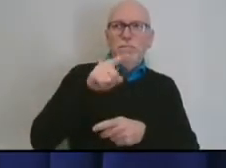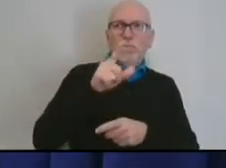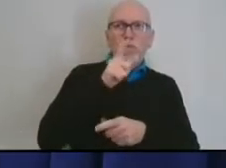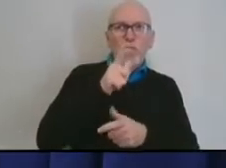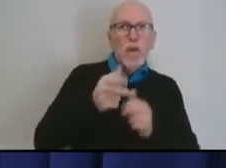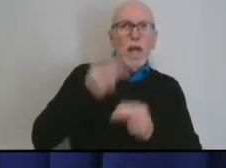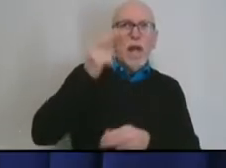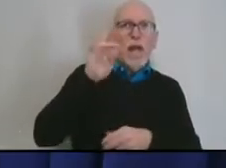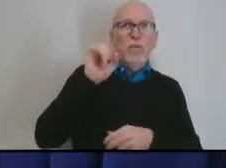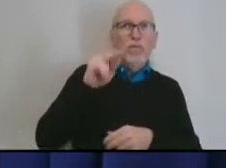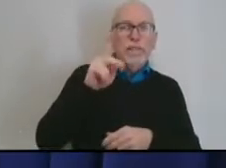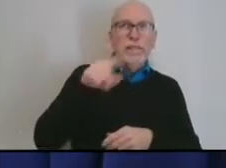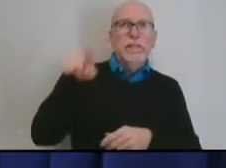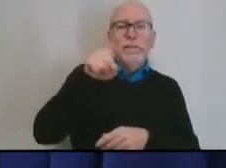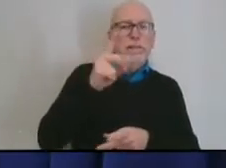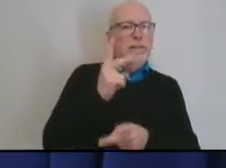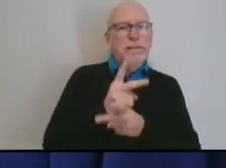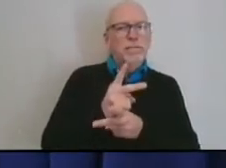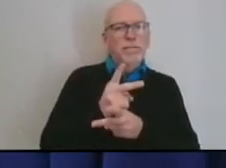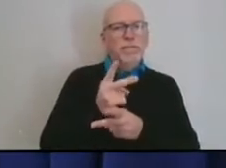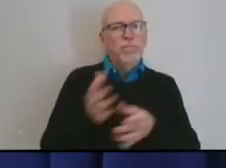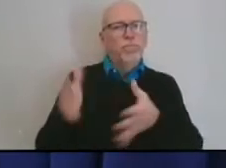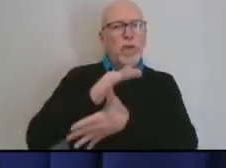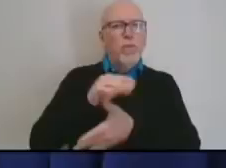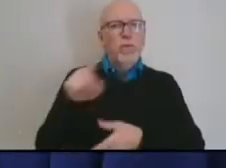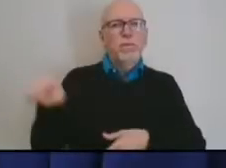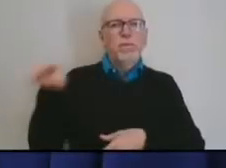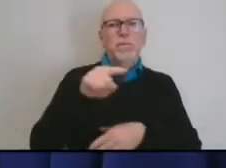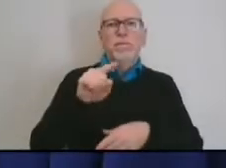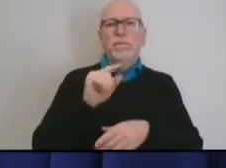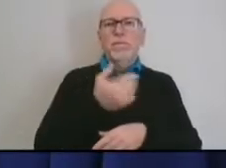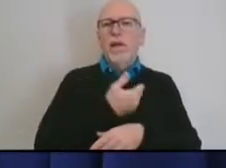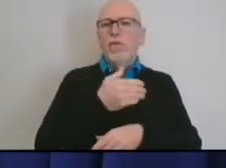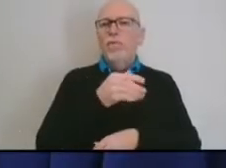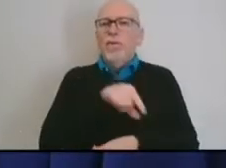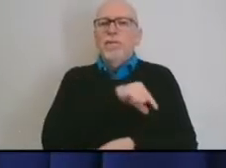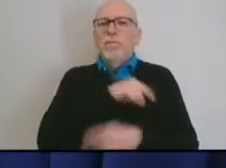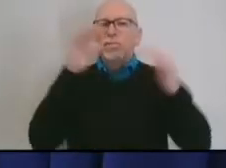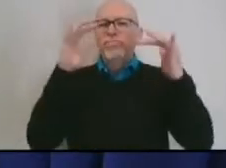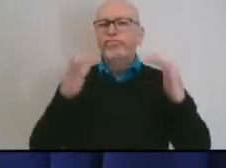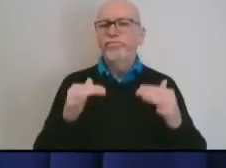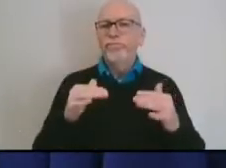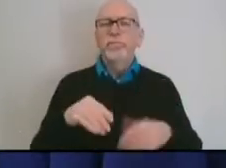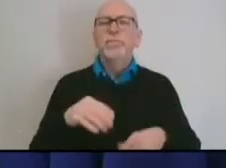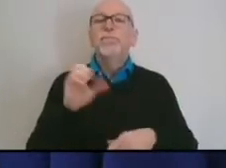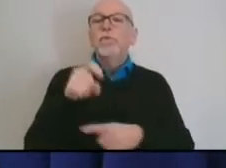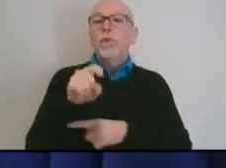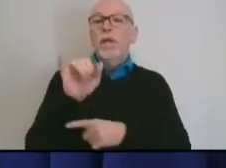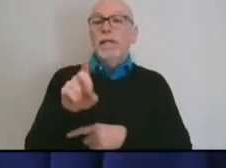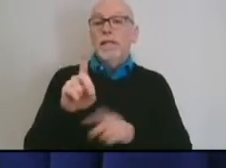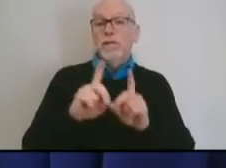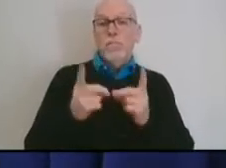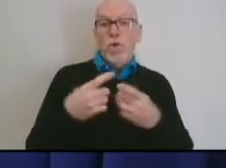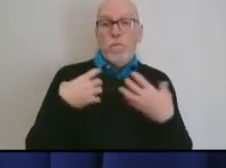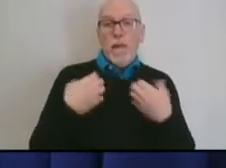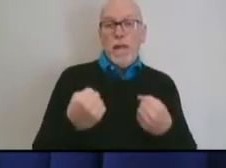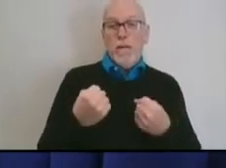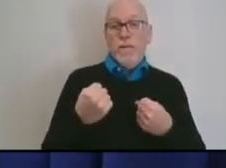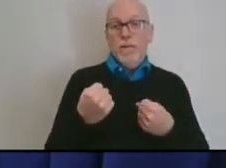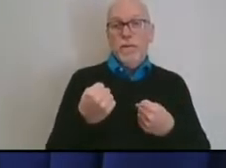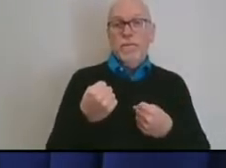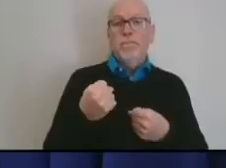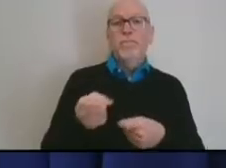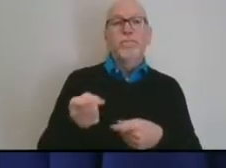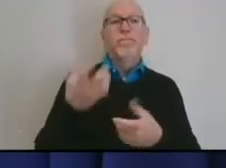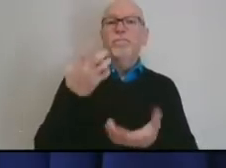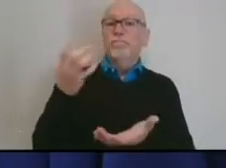we expand that eligibility. And so the Indiana Department of Health, Carpe Diem,